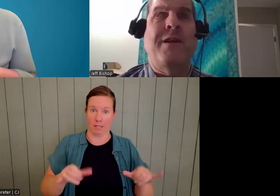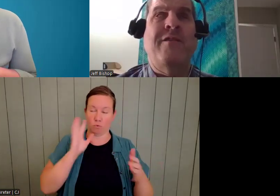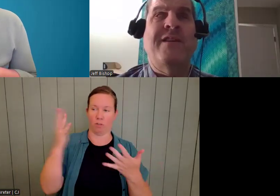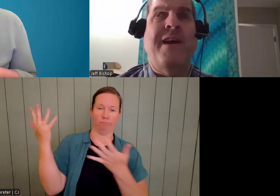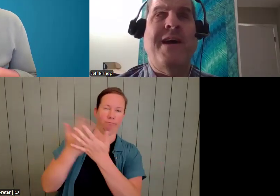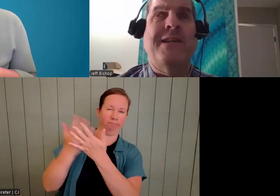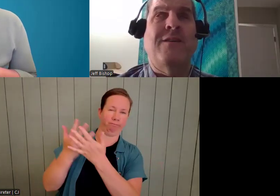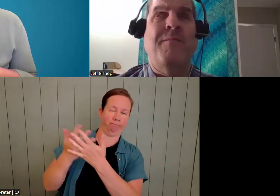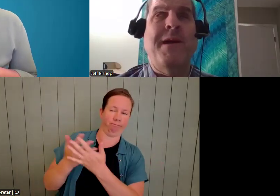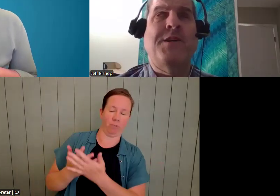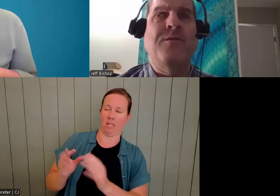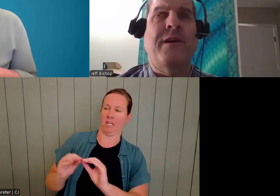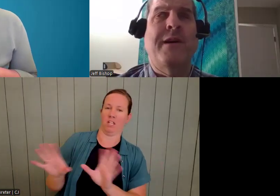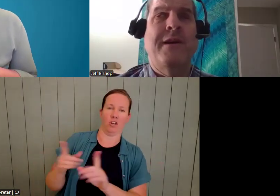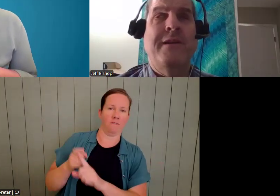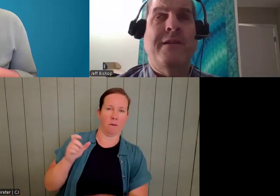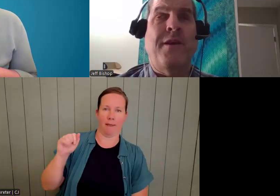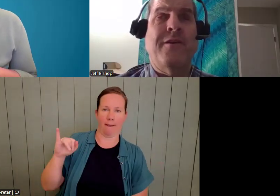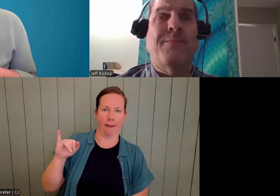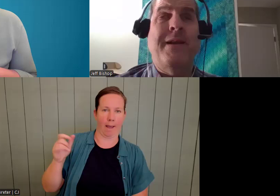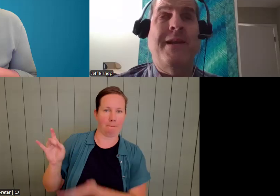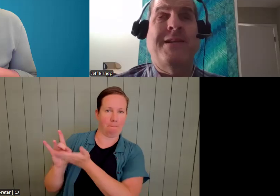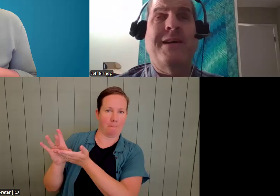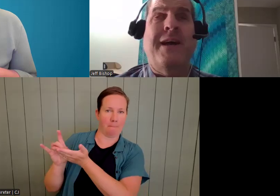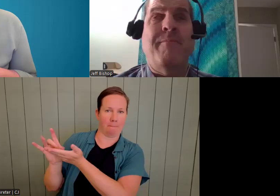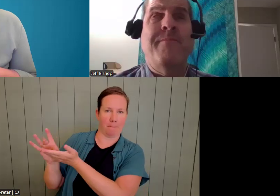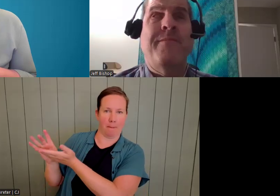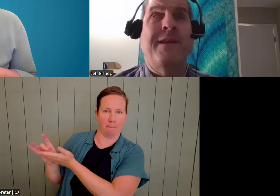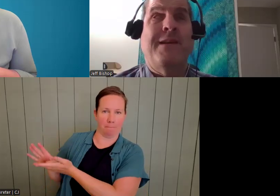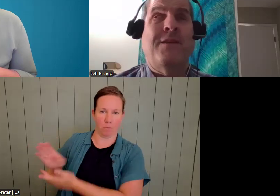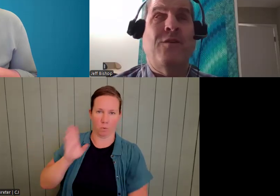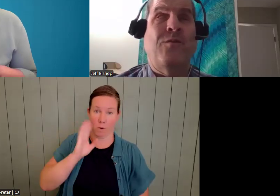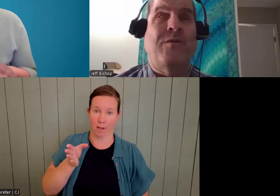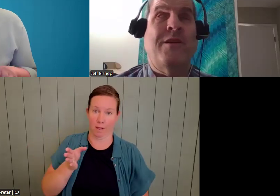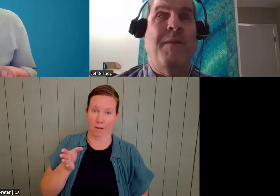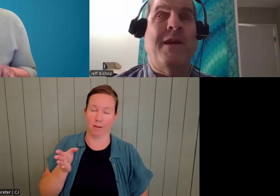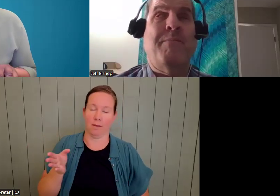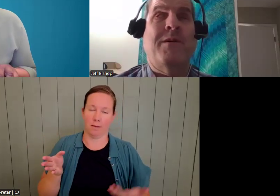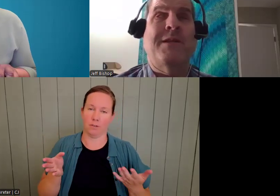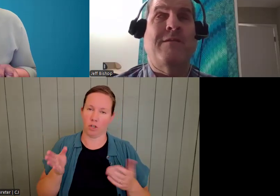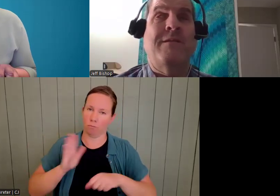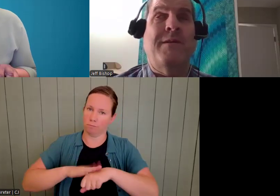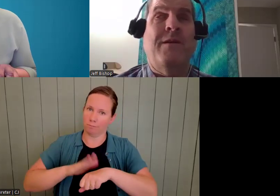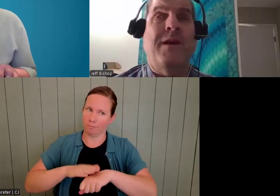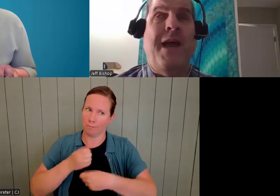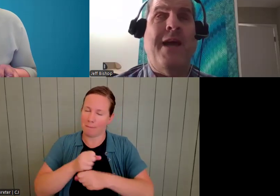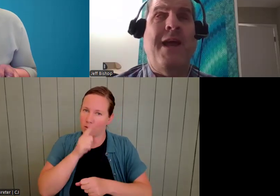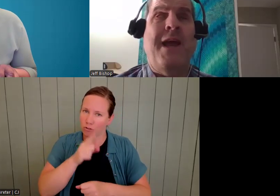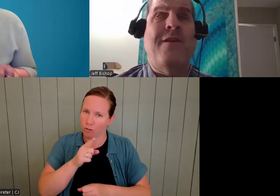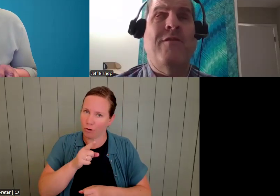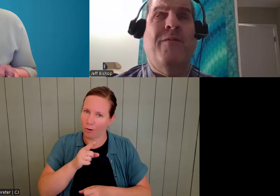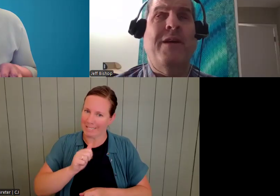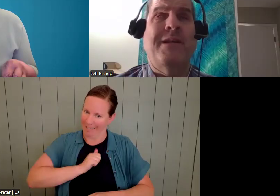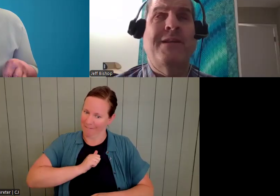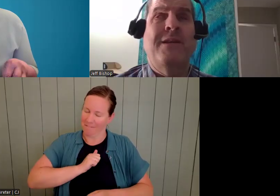generated through the use of AI. So make sure that you're spending time to make it personal.